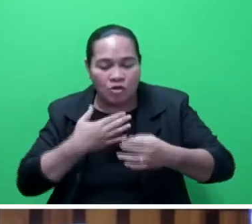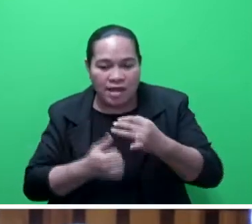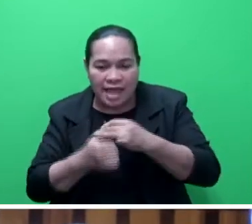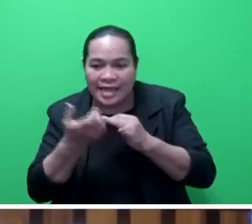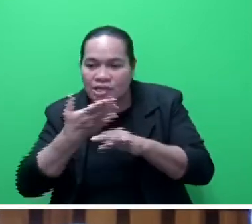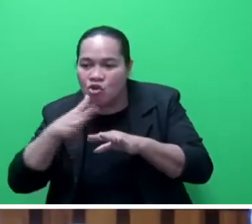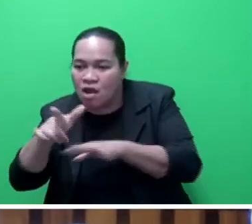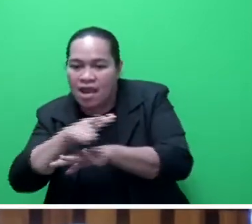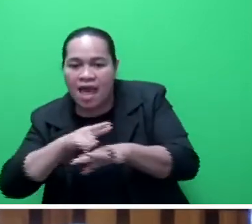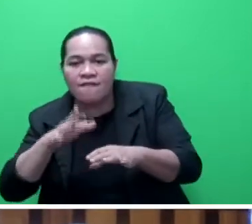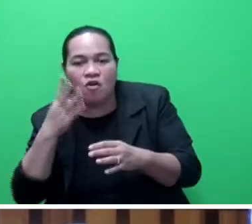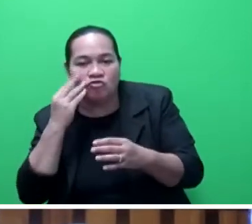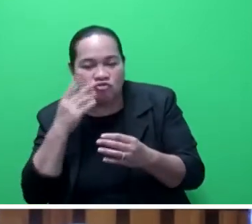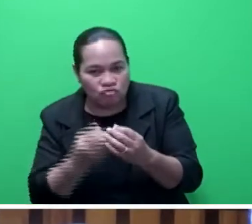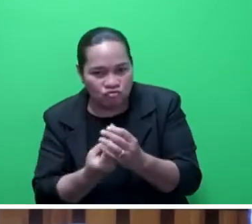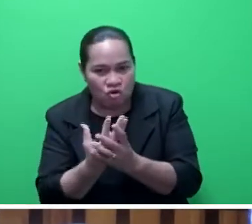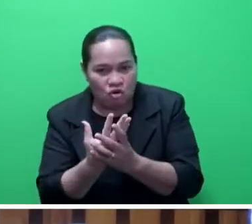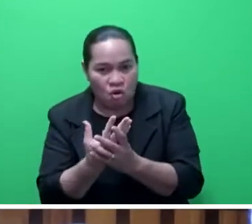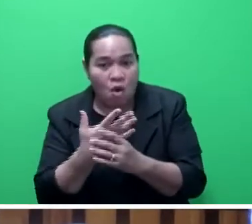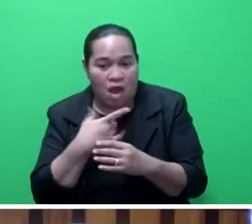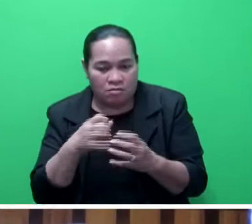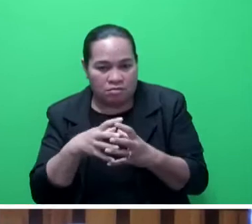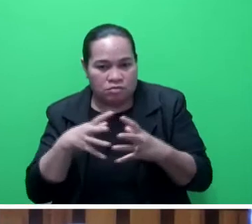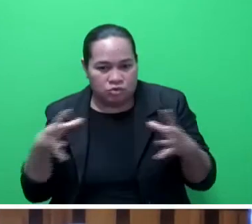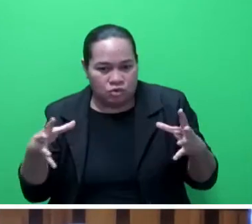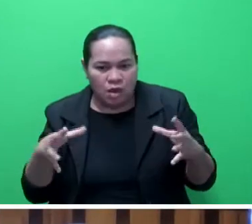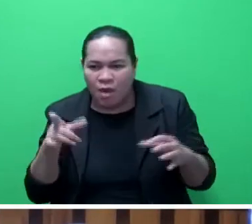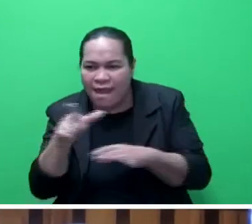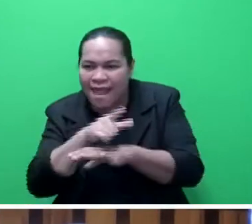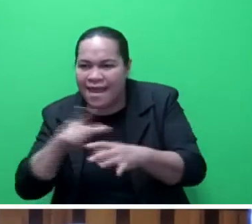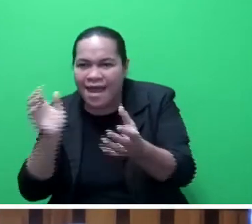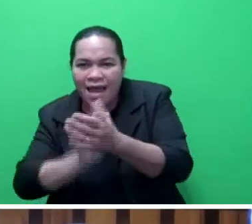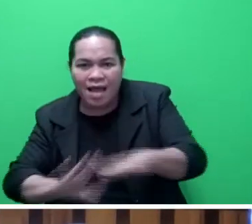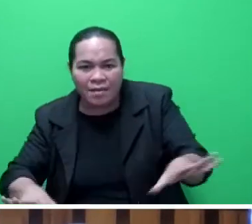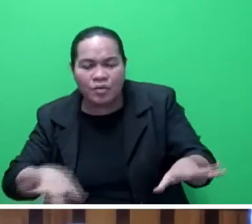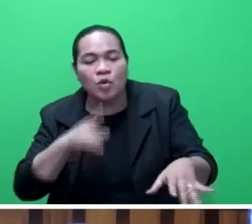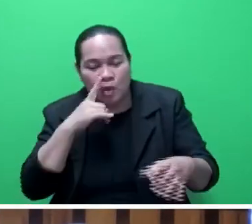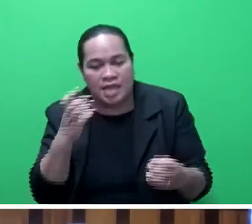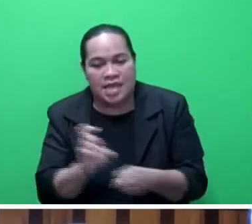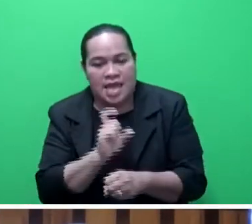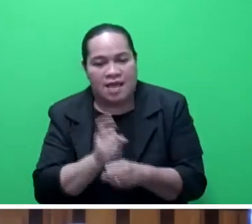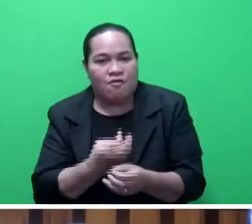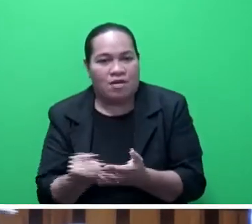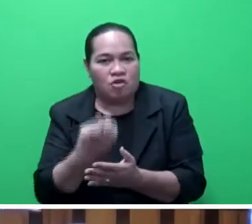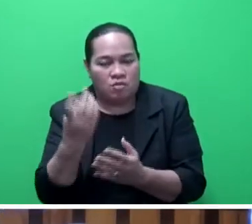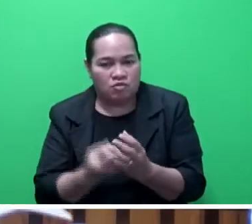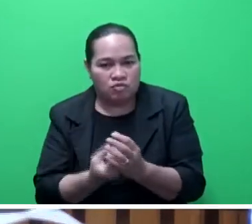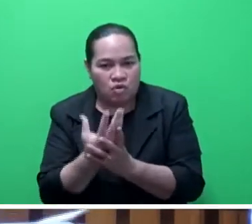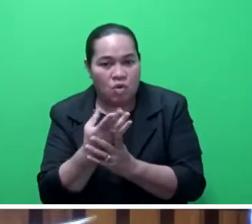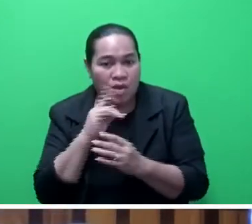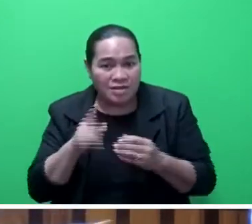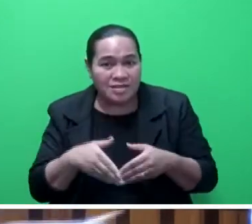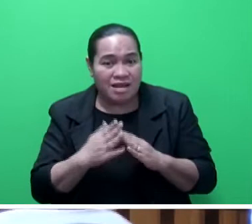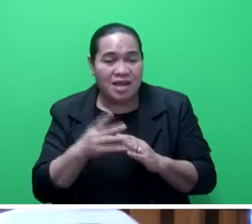cane production. This maximizes the use of unutilized land that creates additional economic activity. Since its inception in